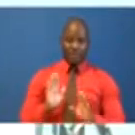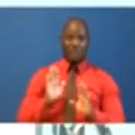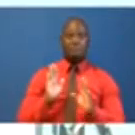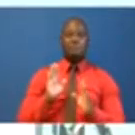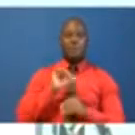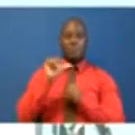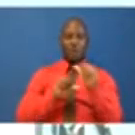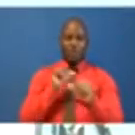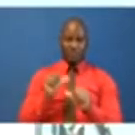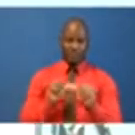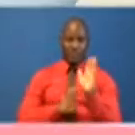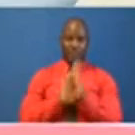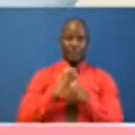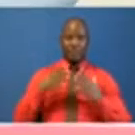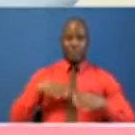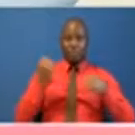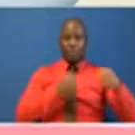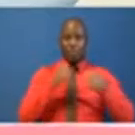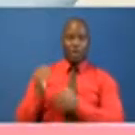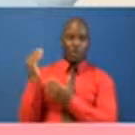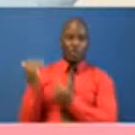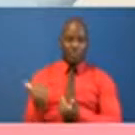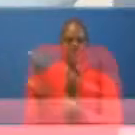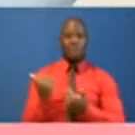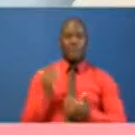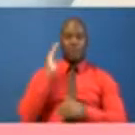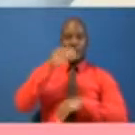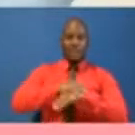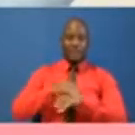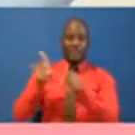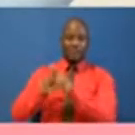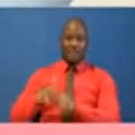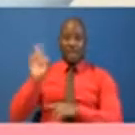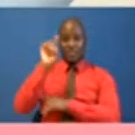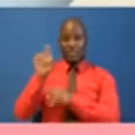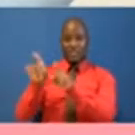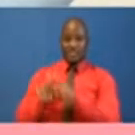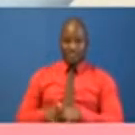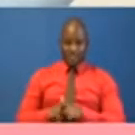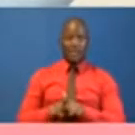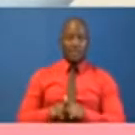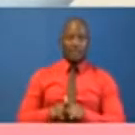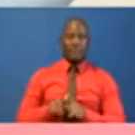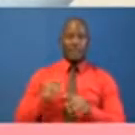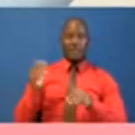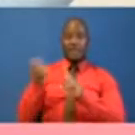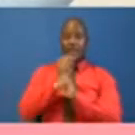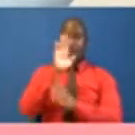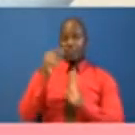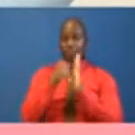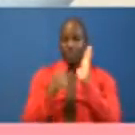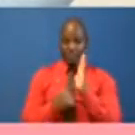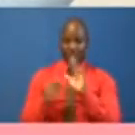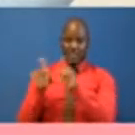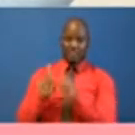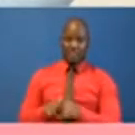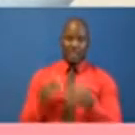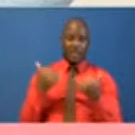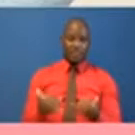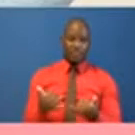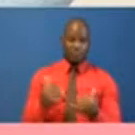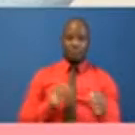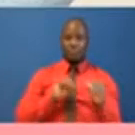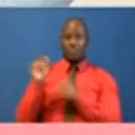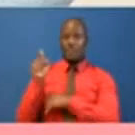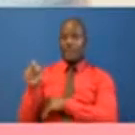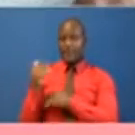critical in terms of the conference and i'm sure the people of women be would hope that we'll get to the statue of nairobi as well yes but i do get your point uh profile the same and karen jumping